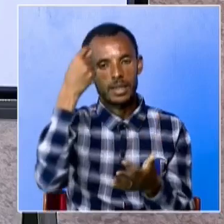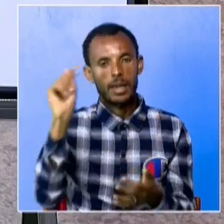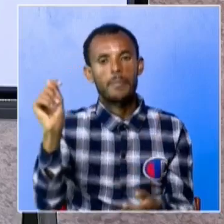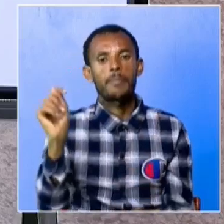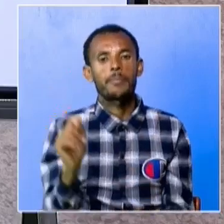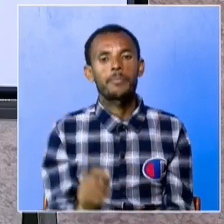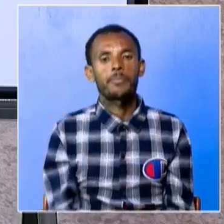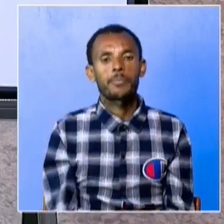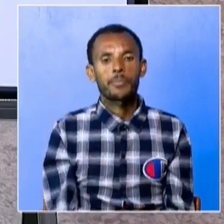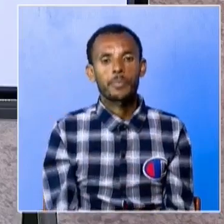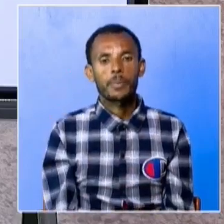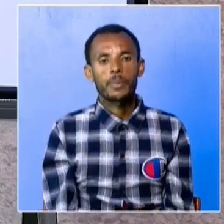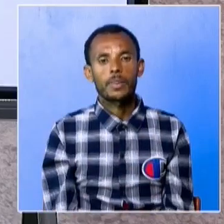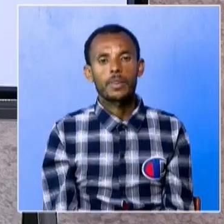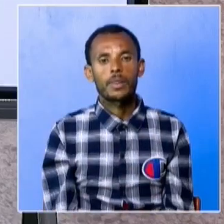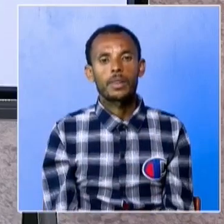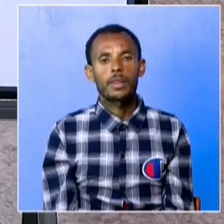right?